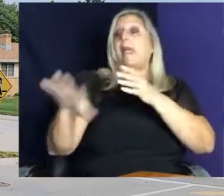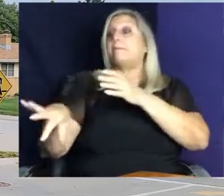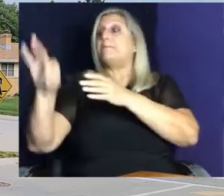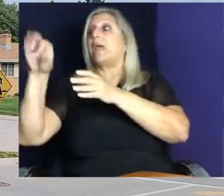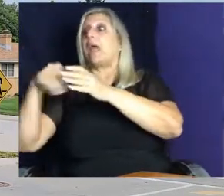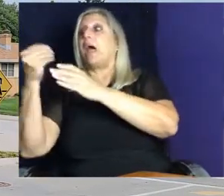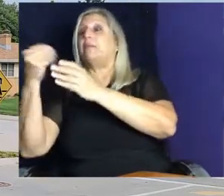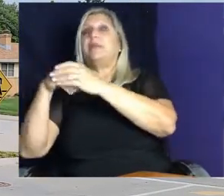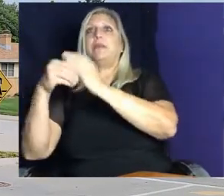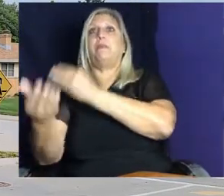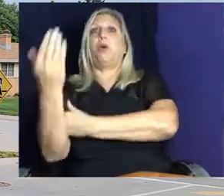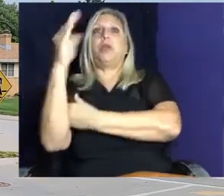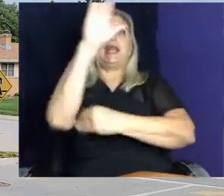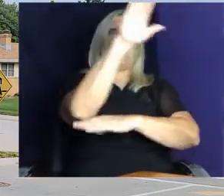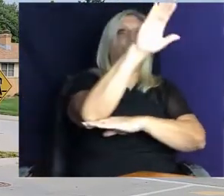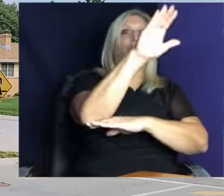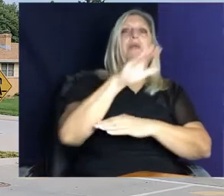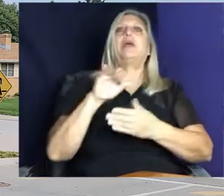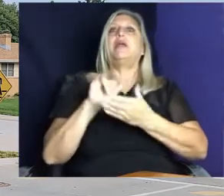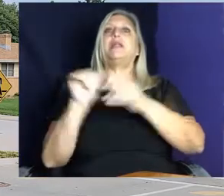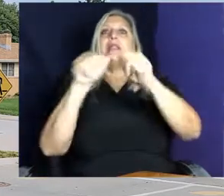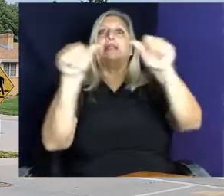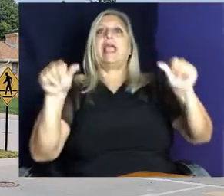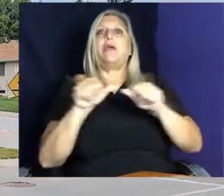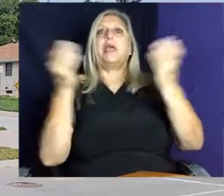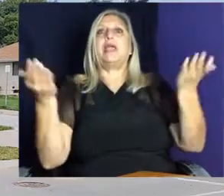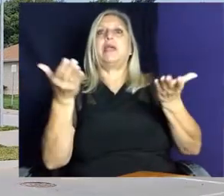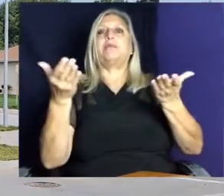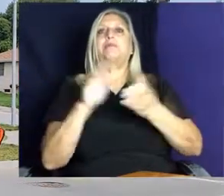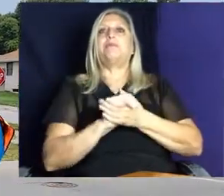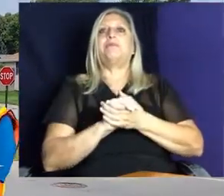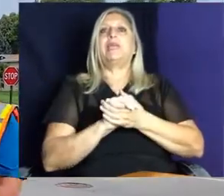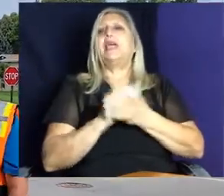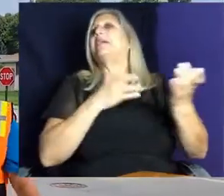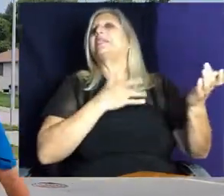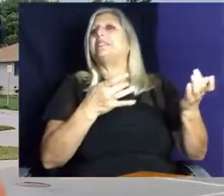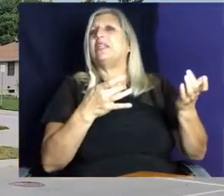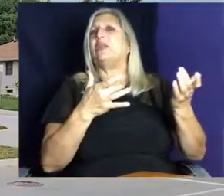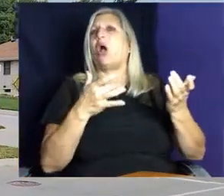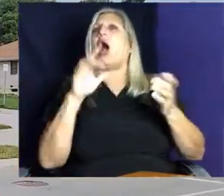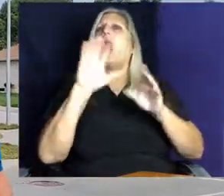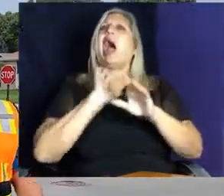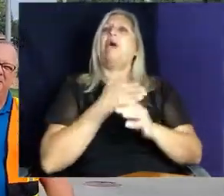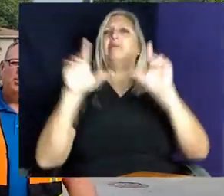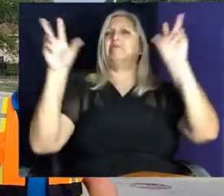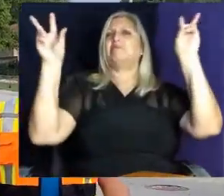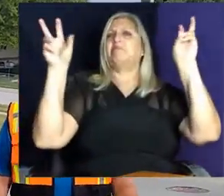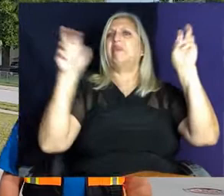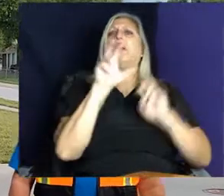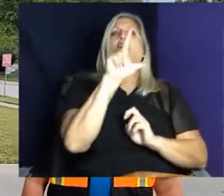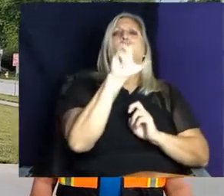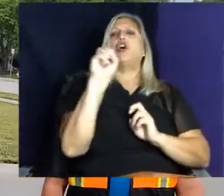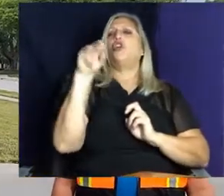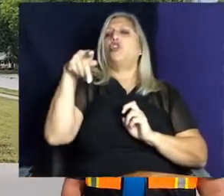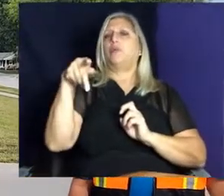pickup in the morning and in the afternoons. This area right here is considered, or what we call, our loop.